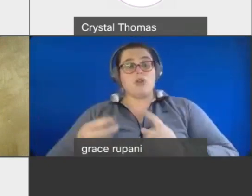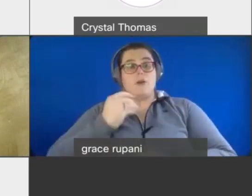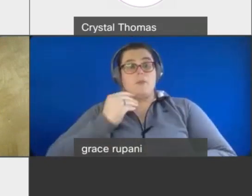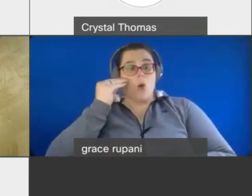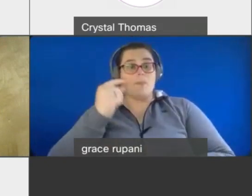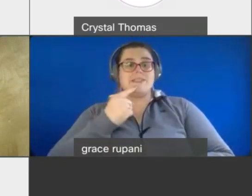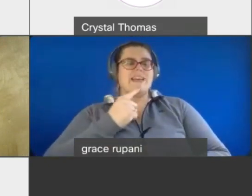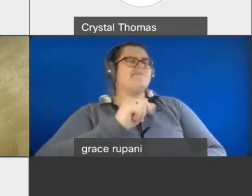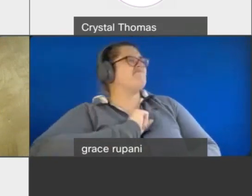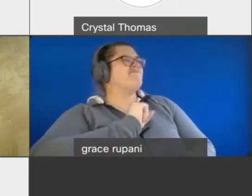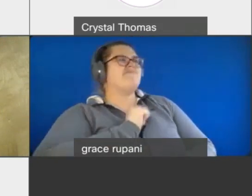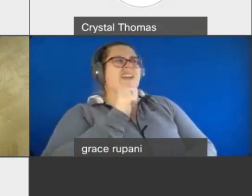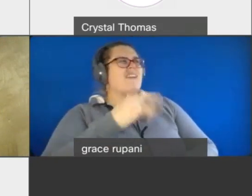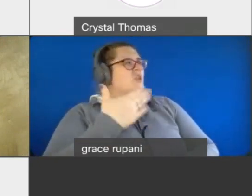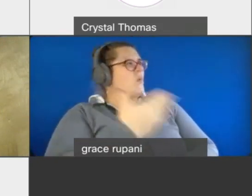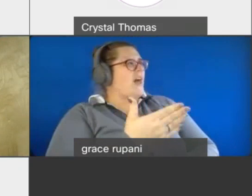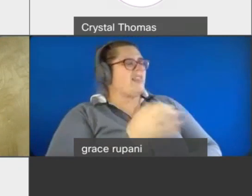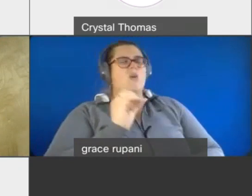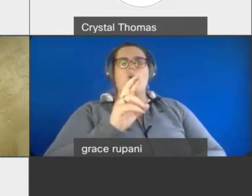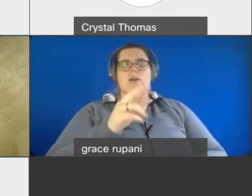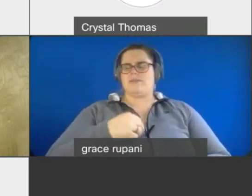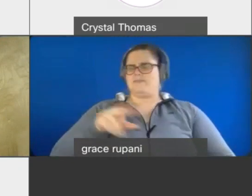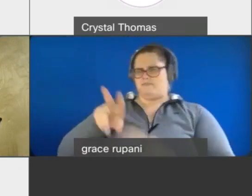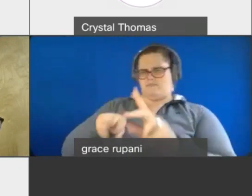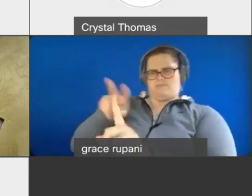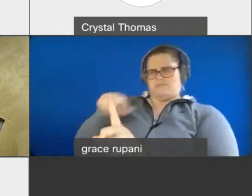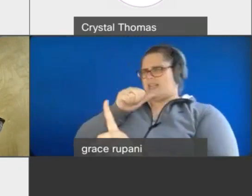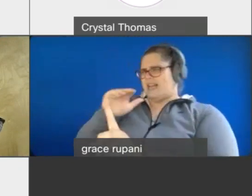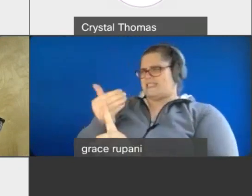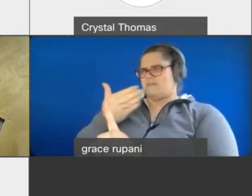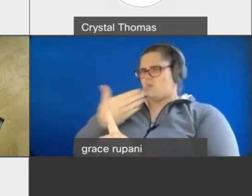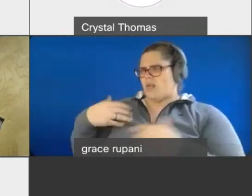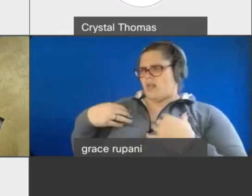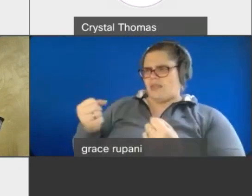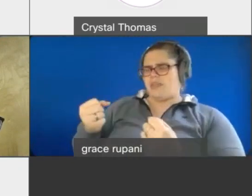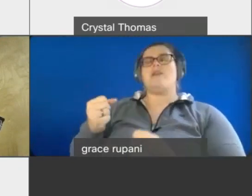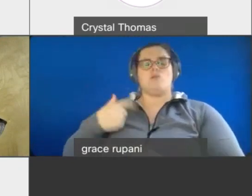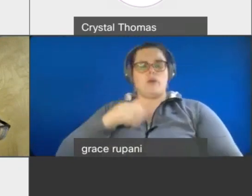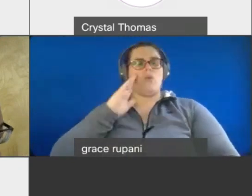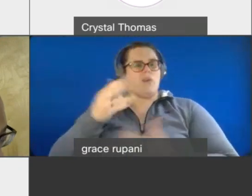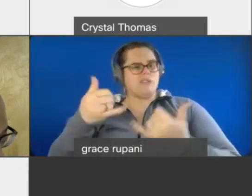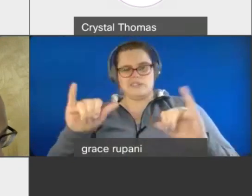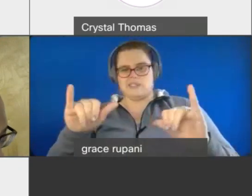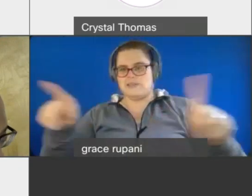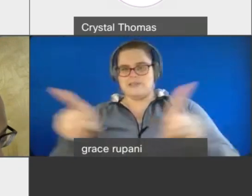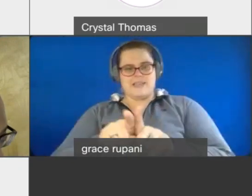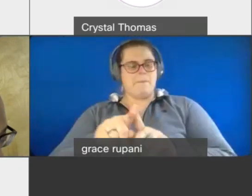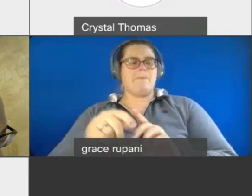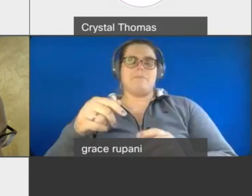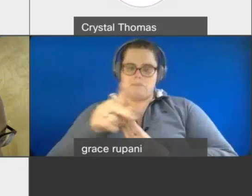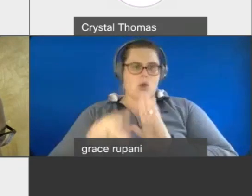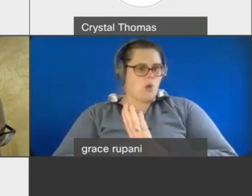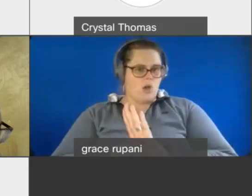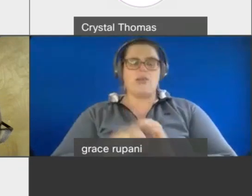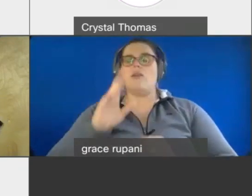not looking well. This protocol will be best to keep. Hand washing intermittently between activities.